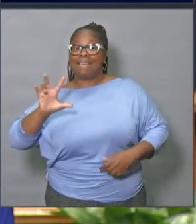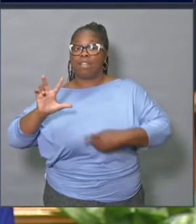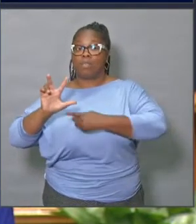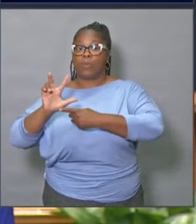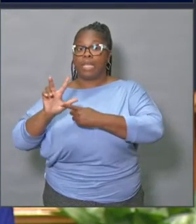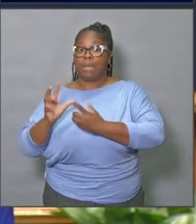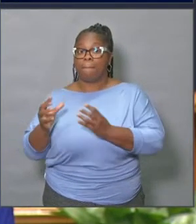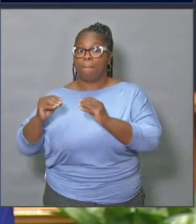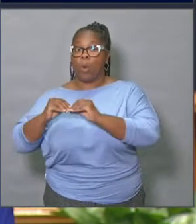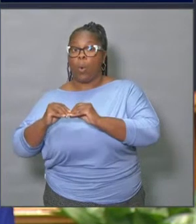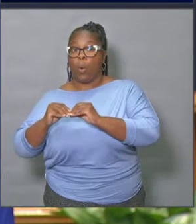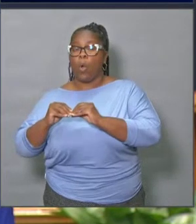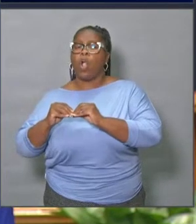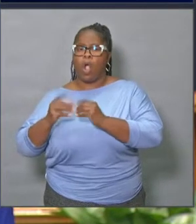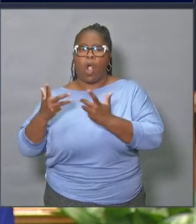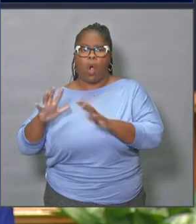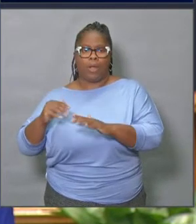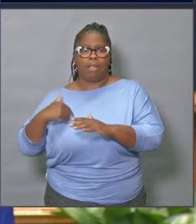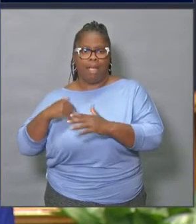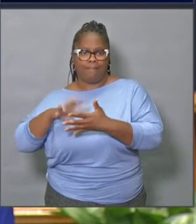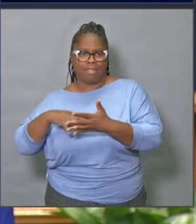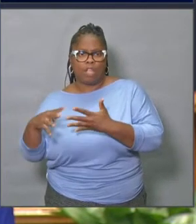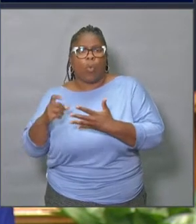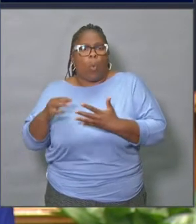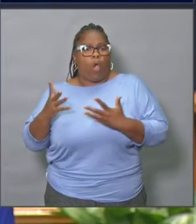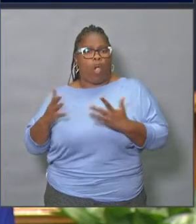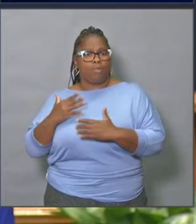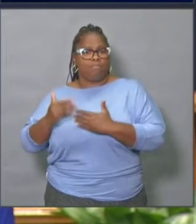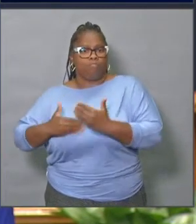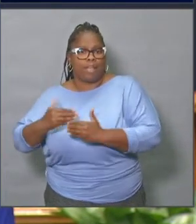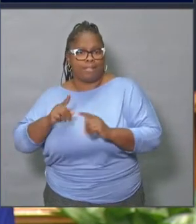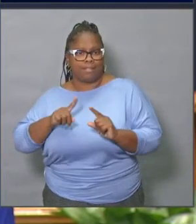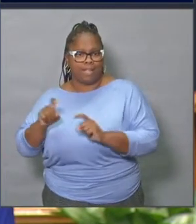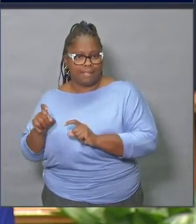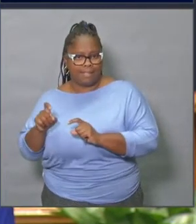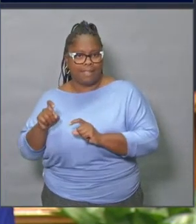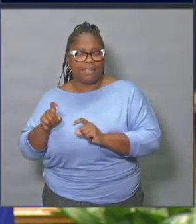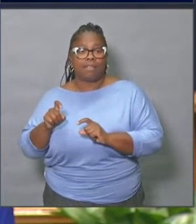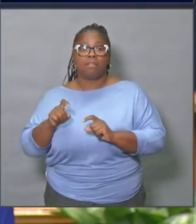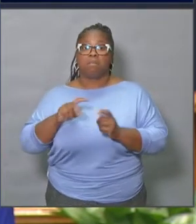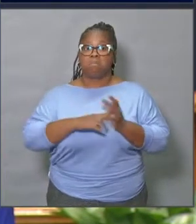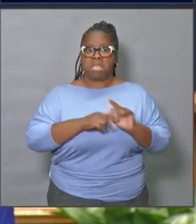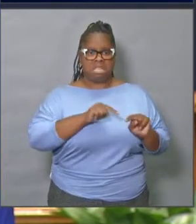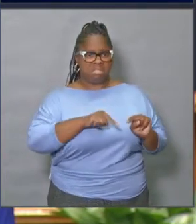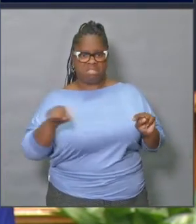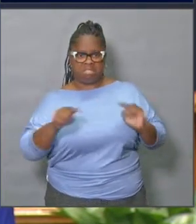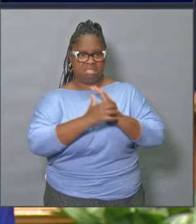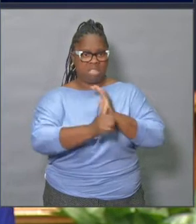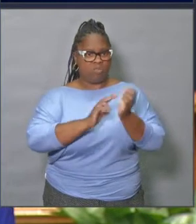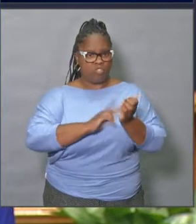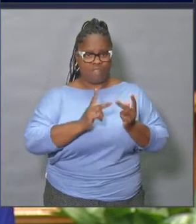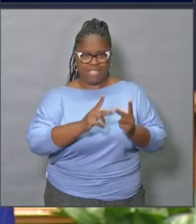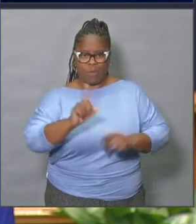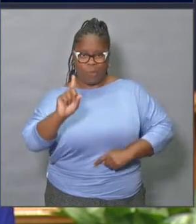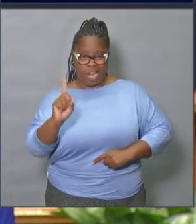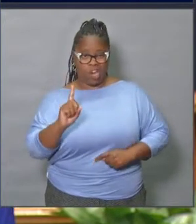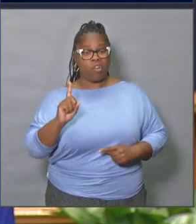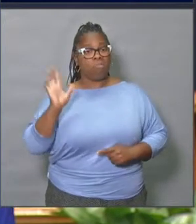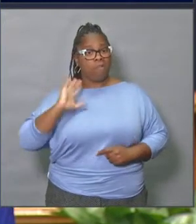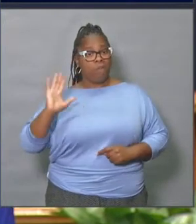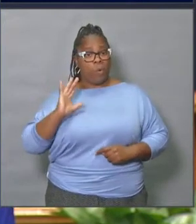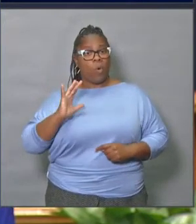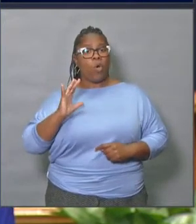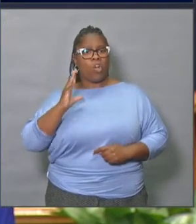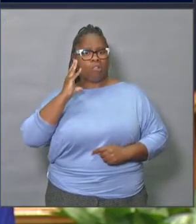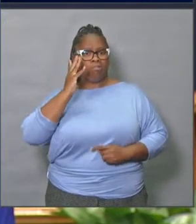in the process of conducting testing. This includes facilities that have had outbreaks, that have outbreaks now, and